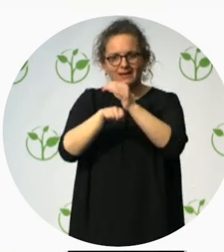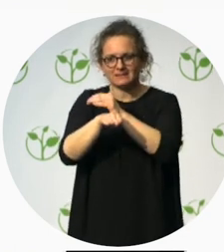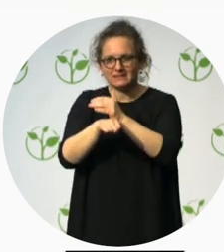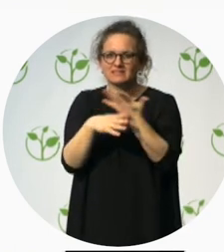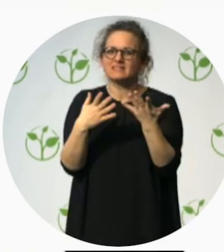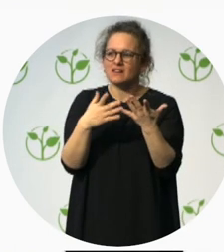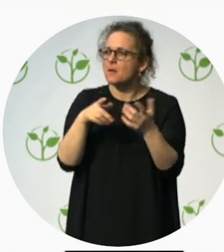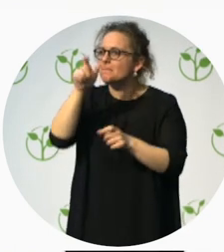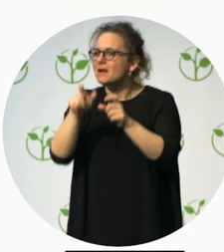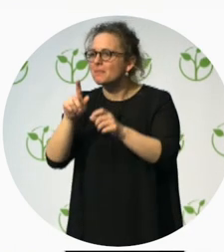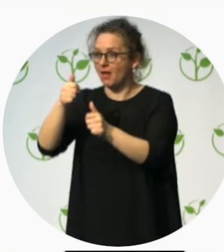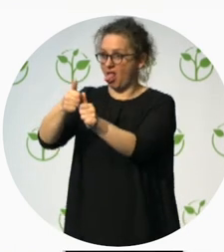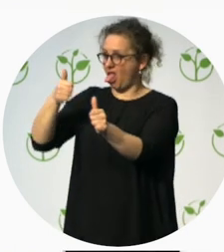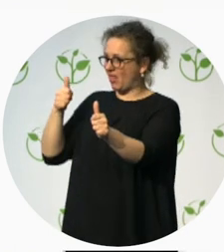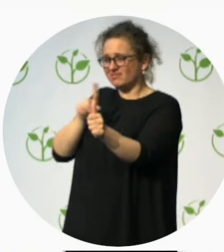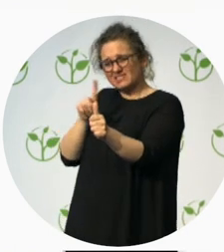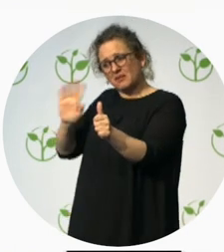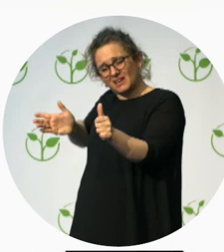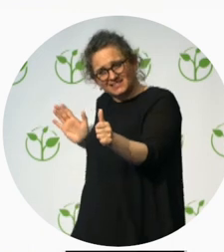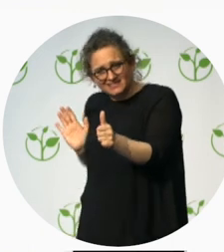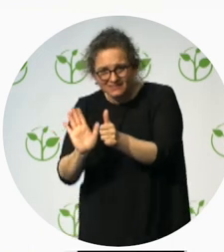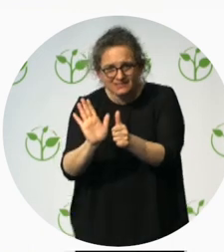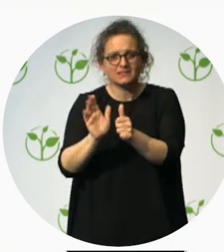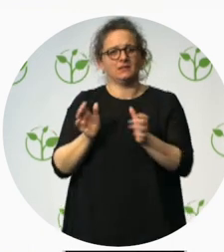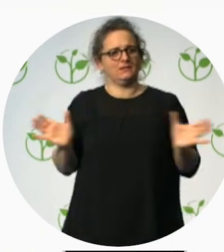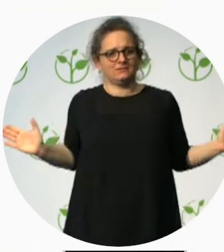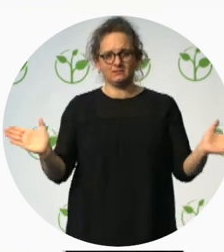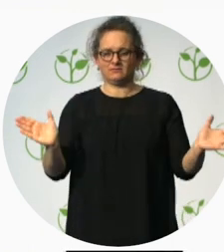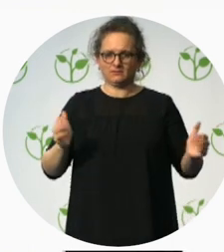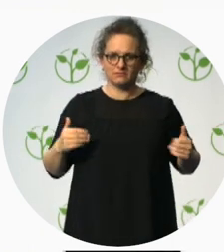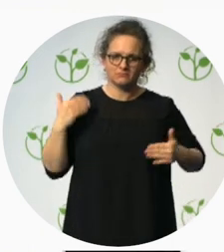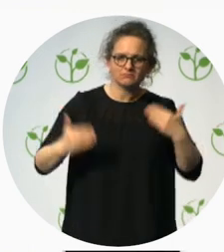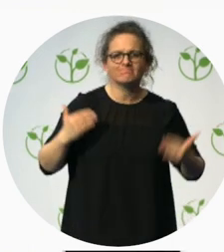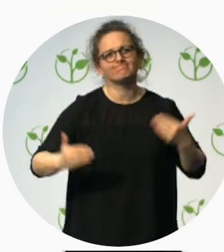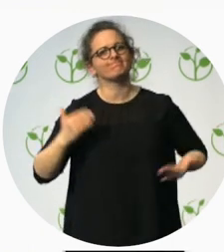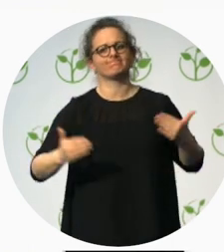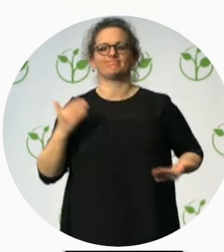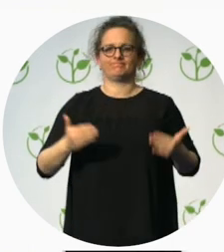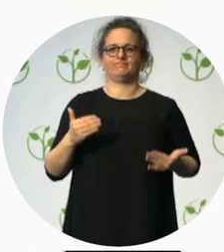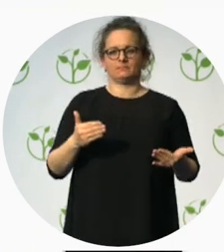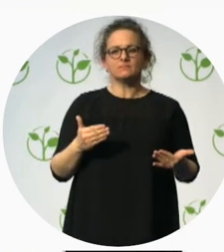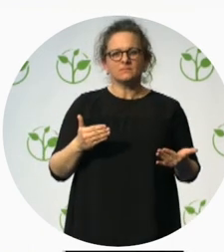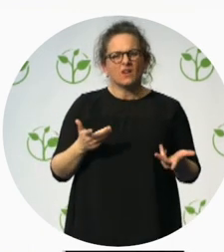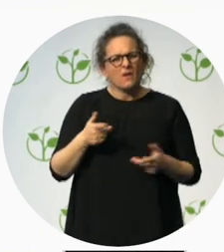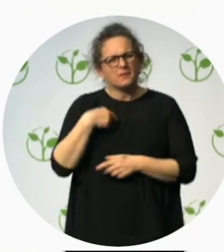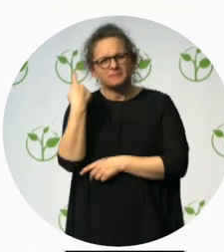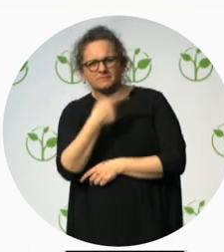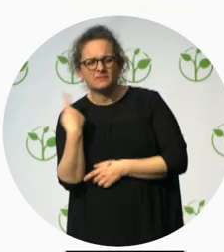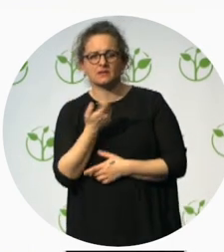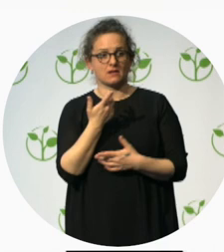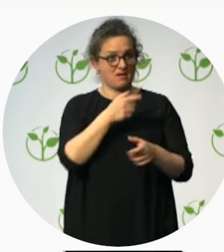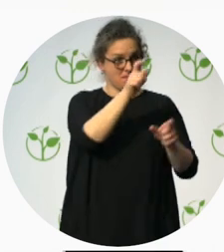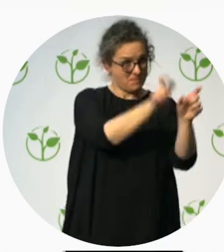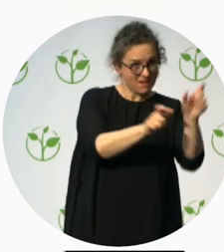the Sustainable Development Goals. It also undermines and contradicts with the motto of the disability movement, nothing